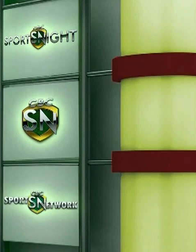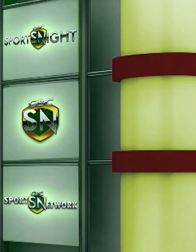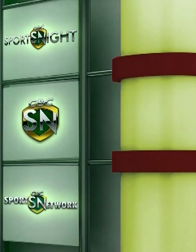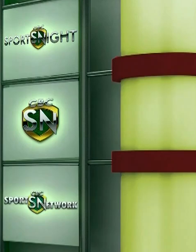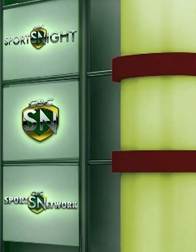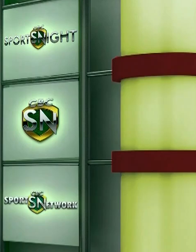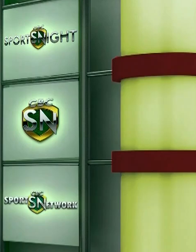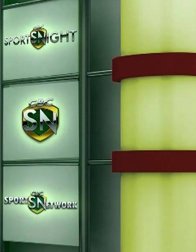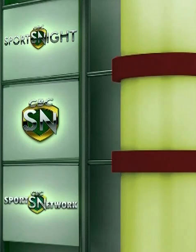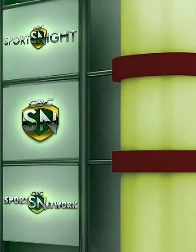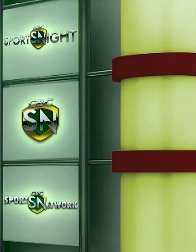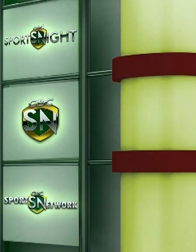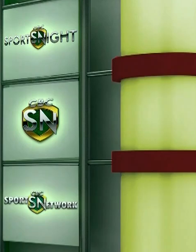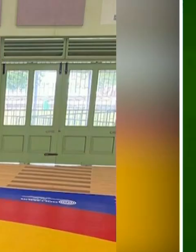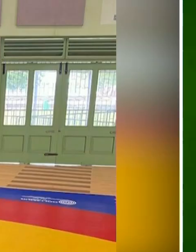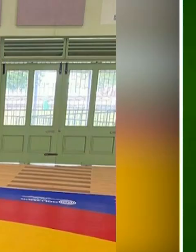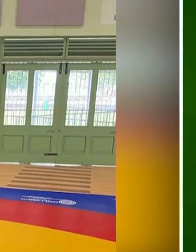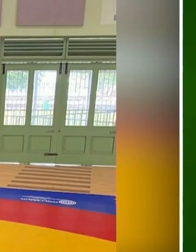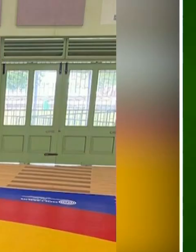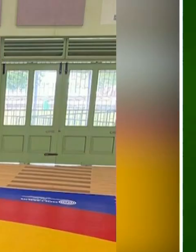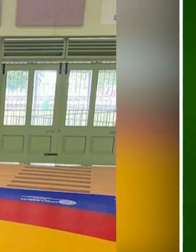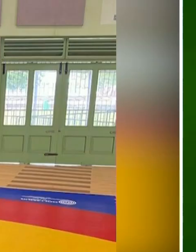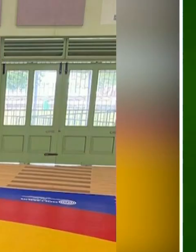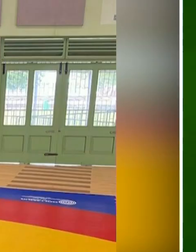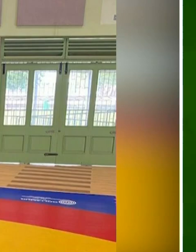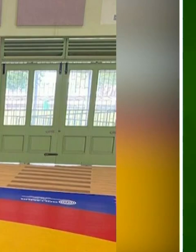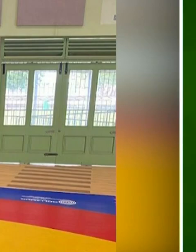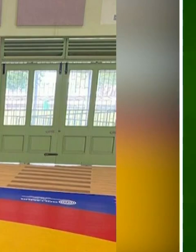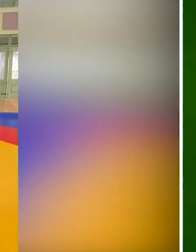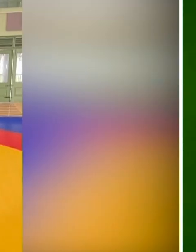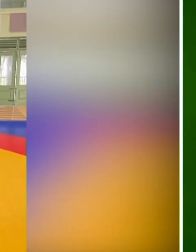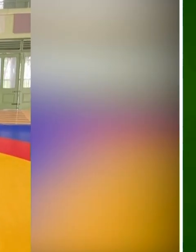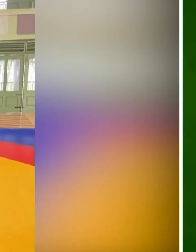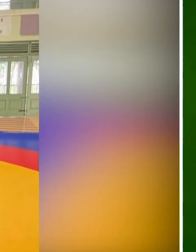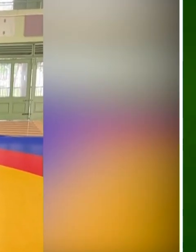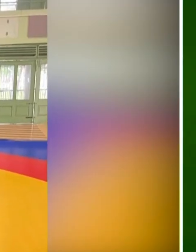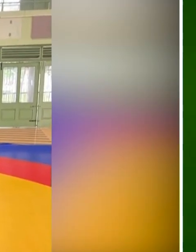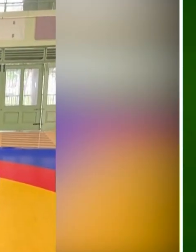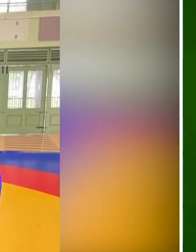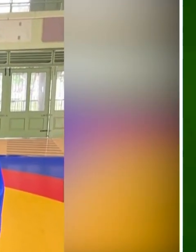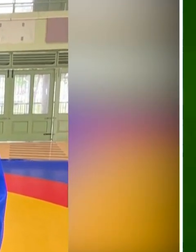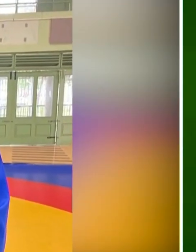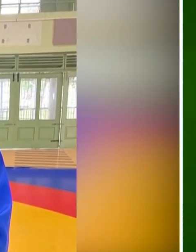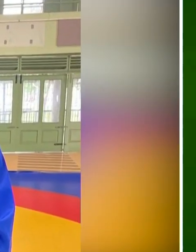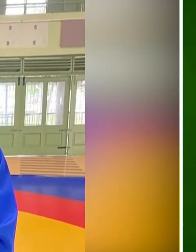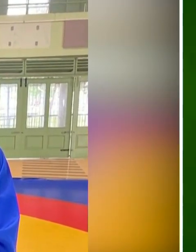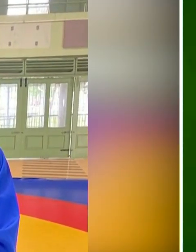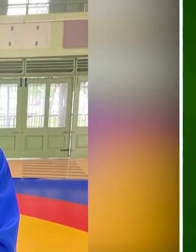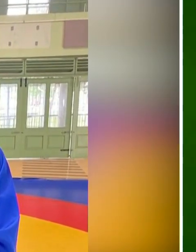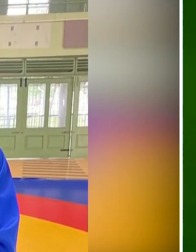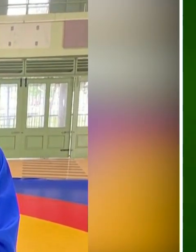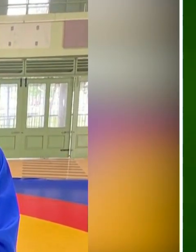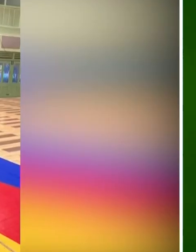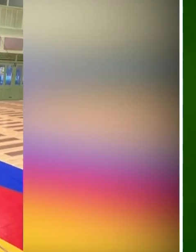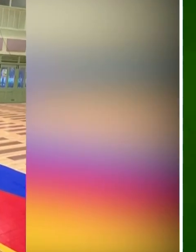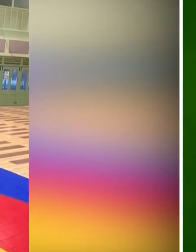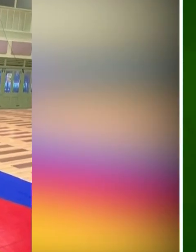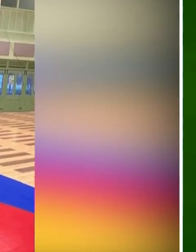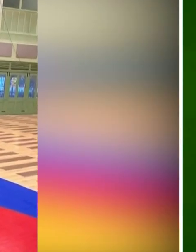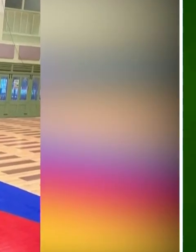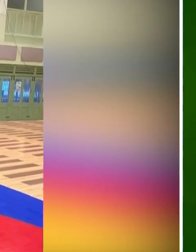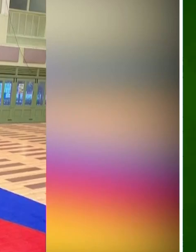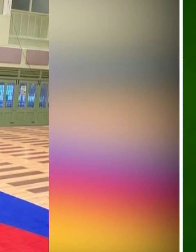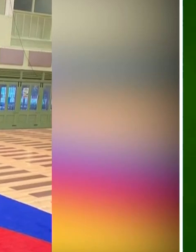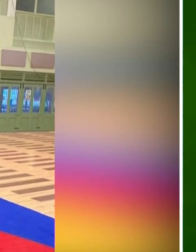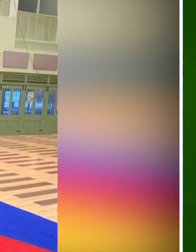of Alexandra School will be joined by Commermere student Rebecca Williams and Cody Marshall of Queen's College. They departed the